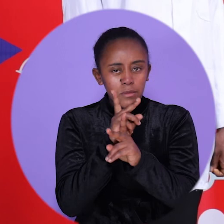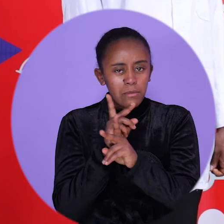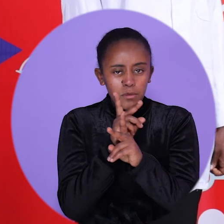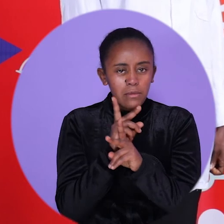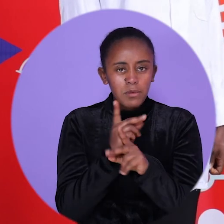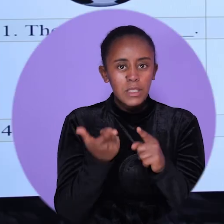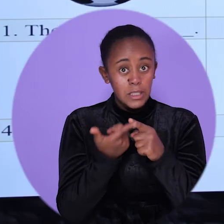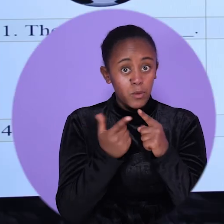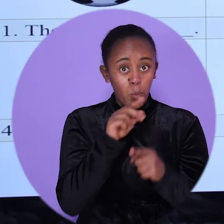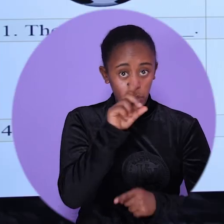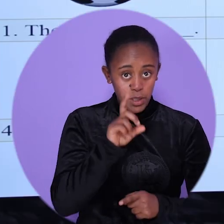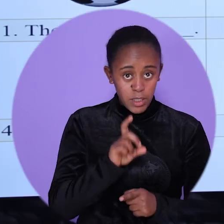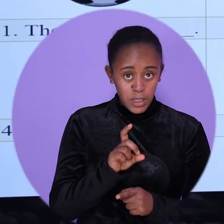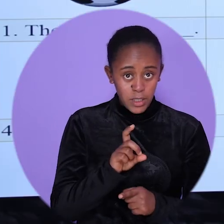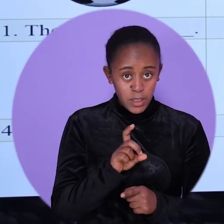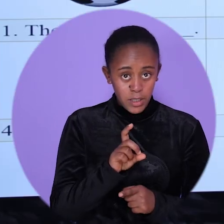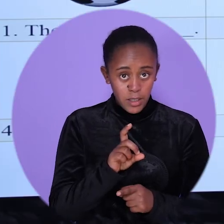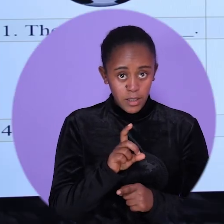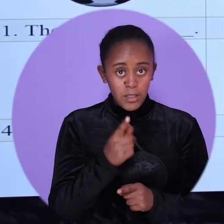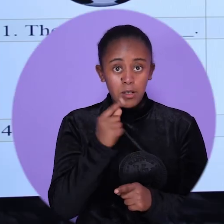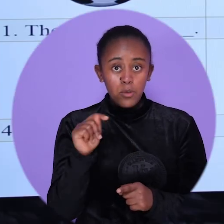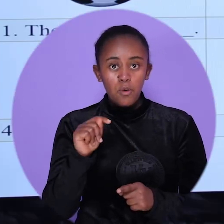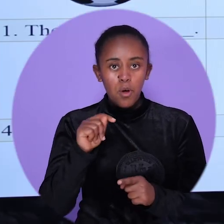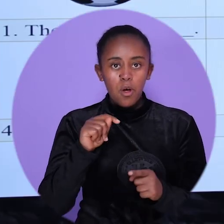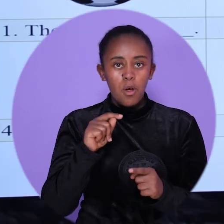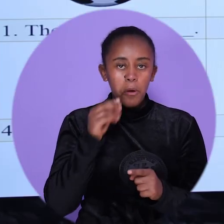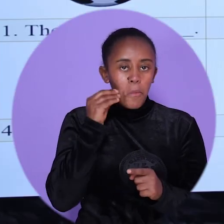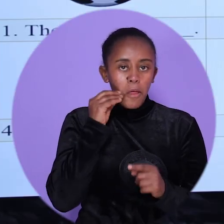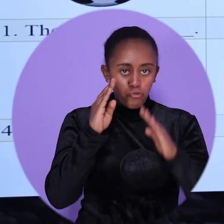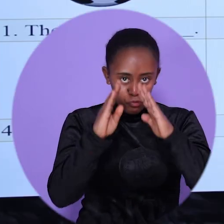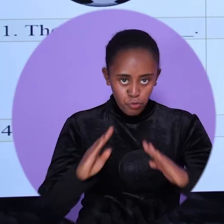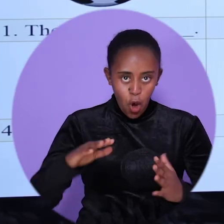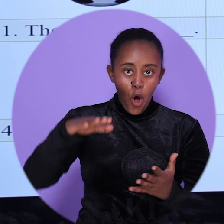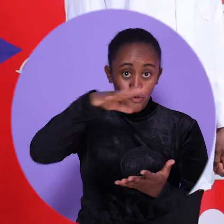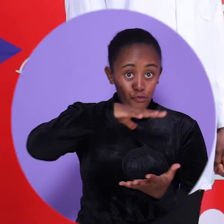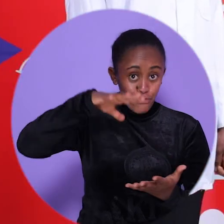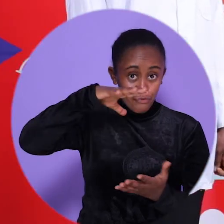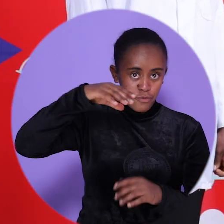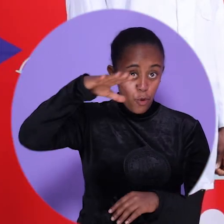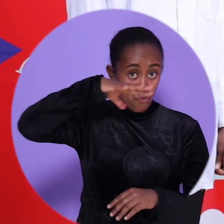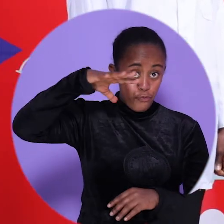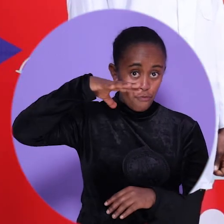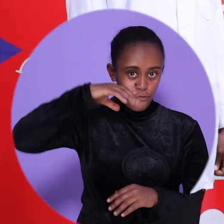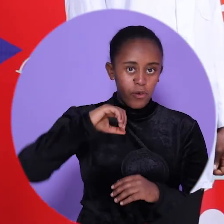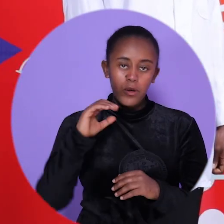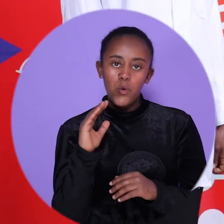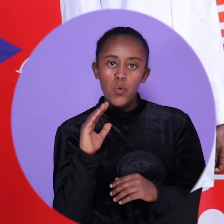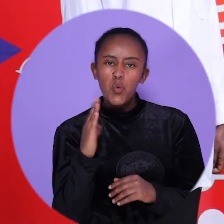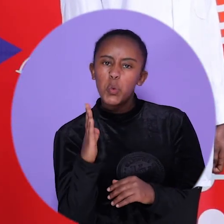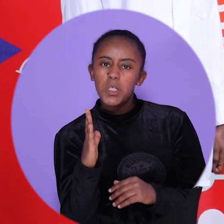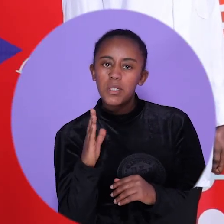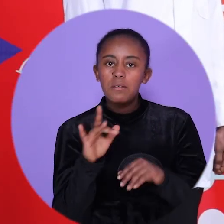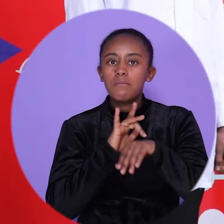the second question. The second question, it says what? The roof looks dash. The roof looks dash.